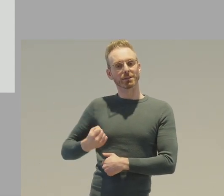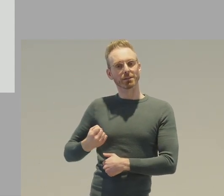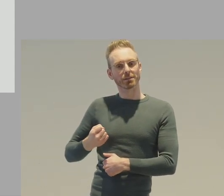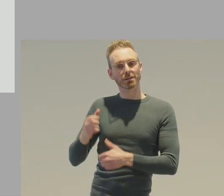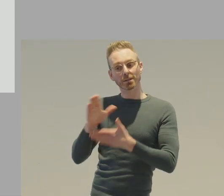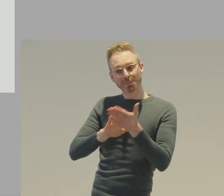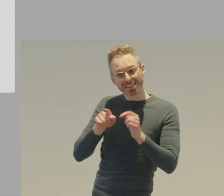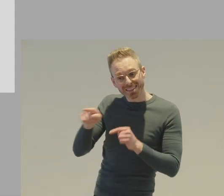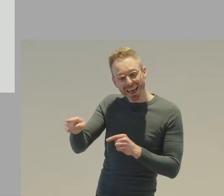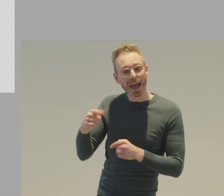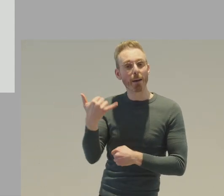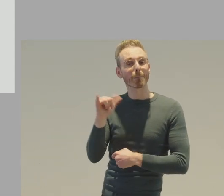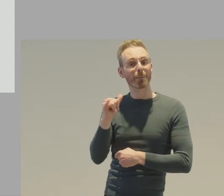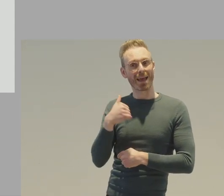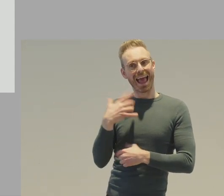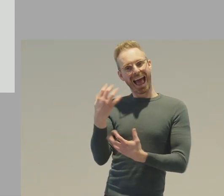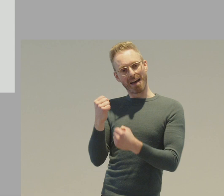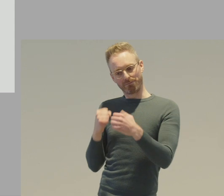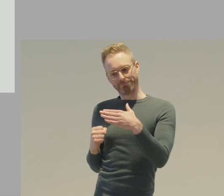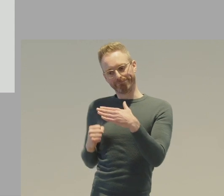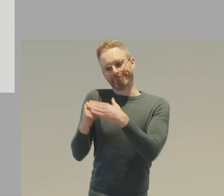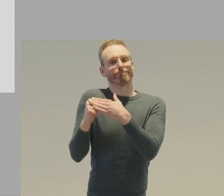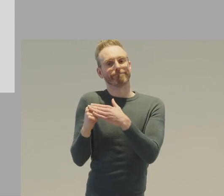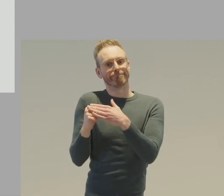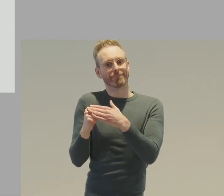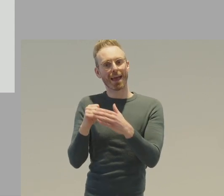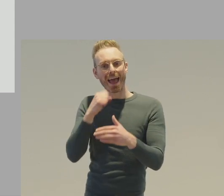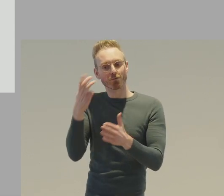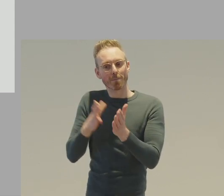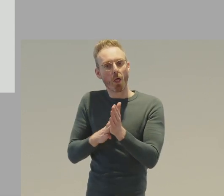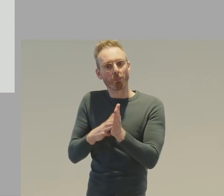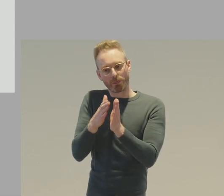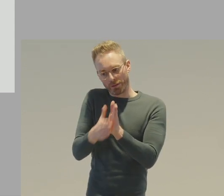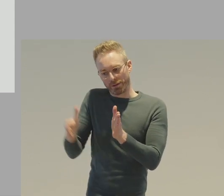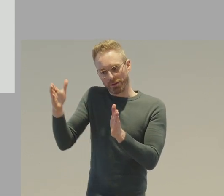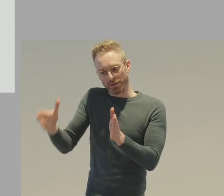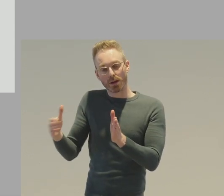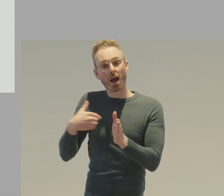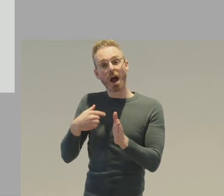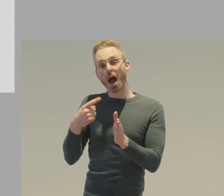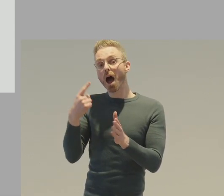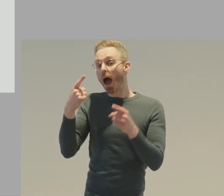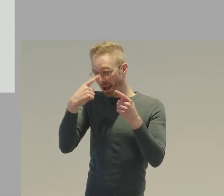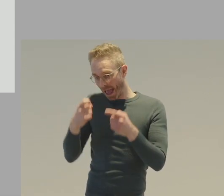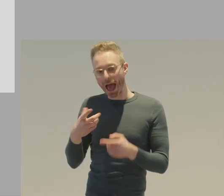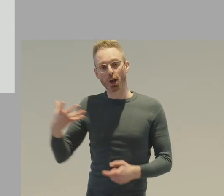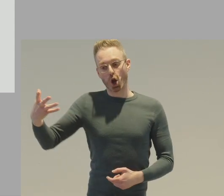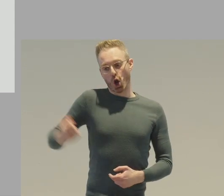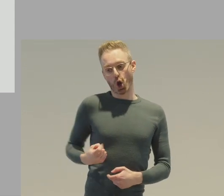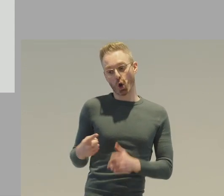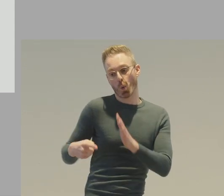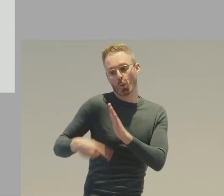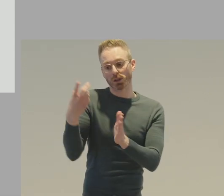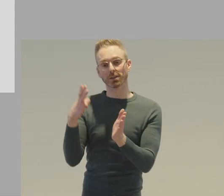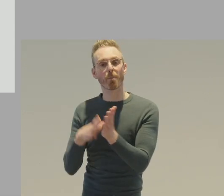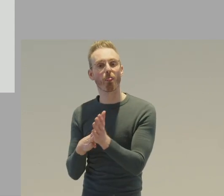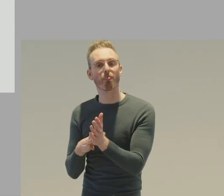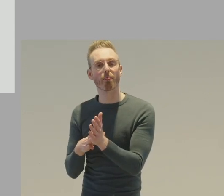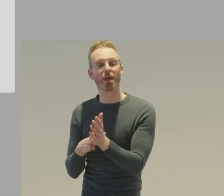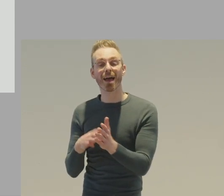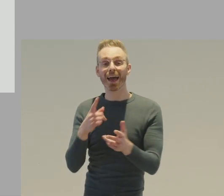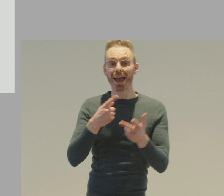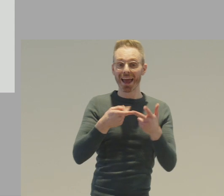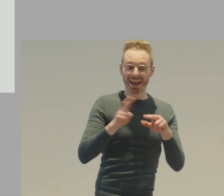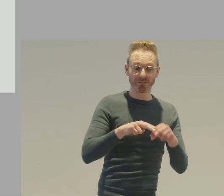amount in 1 month. If you pay them twice in that month, it might risk their benefits. So agree a payment schedule